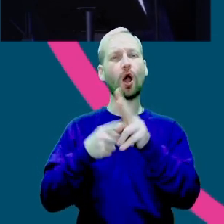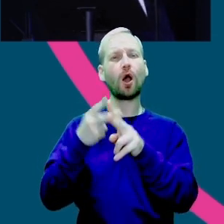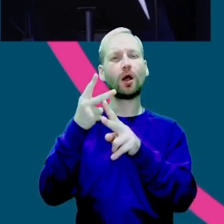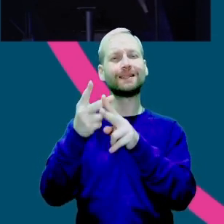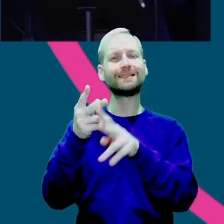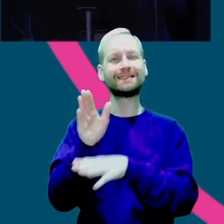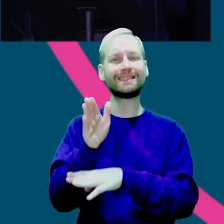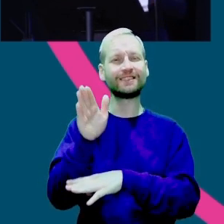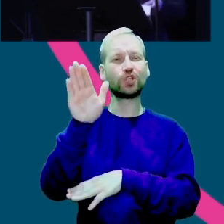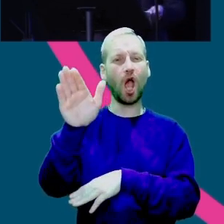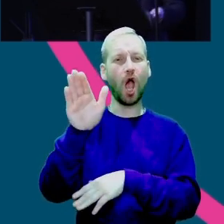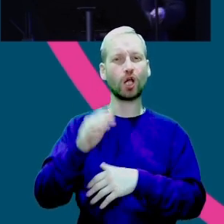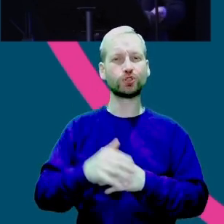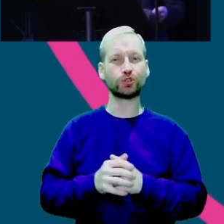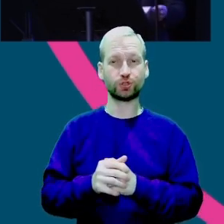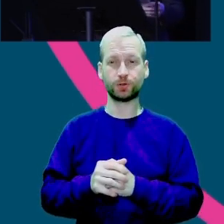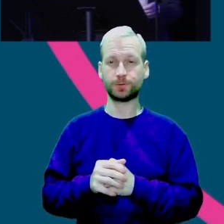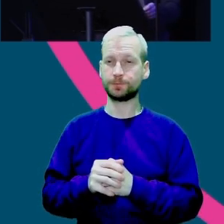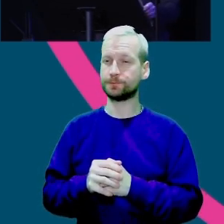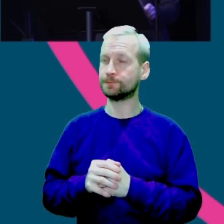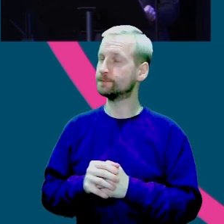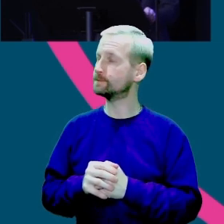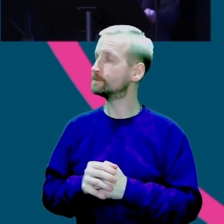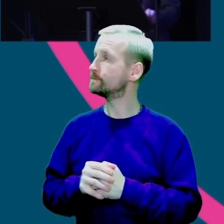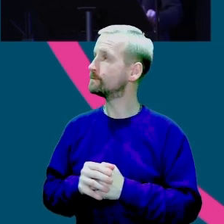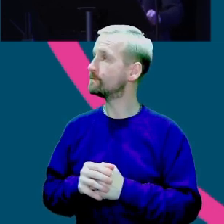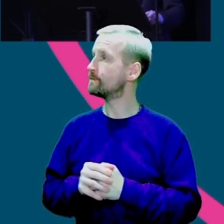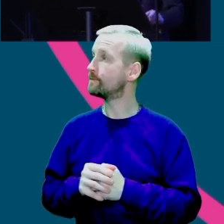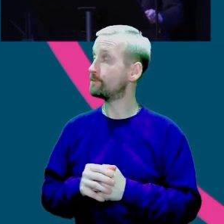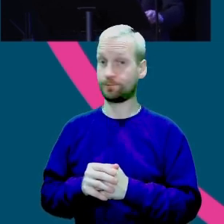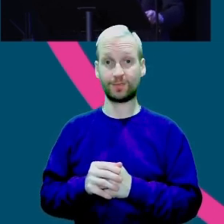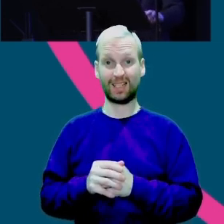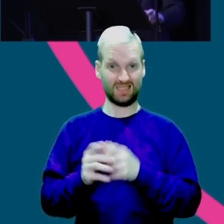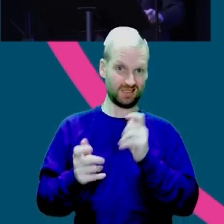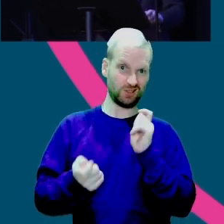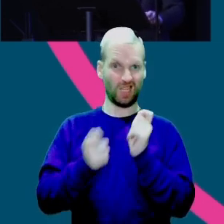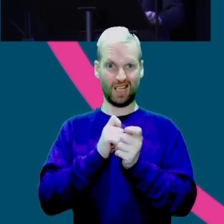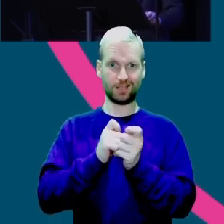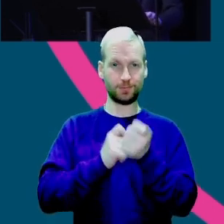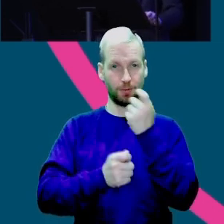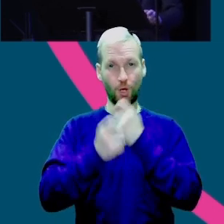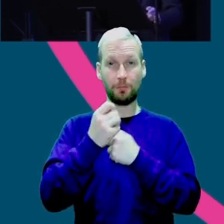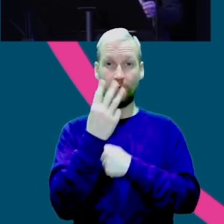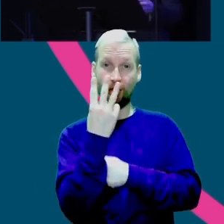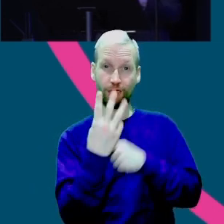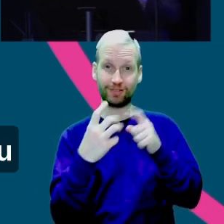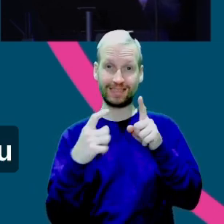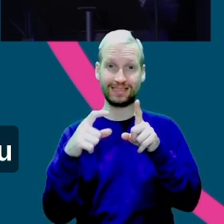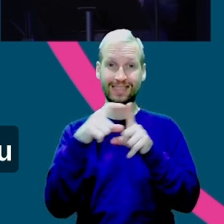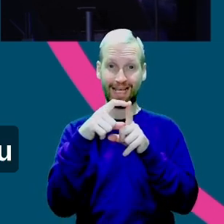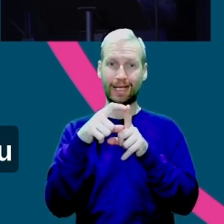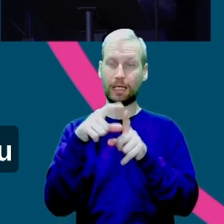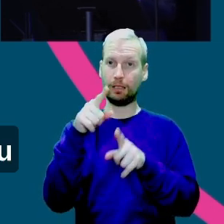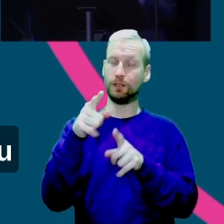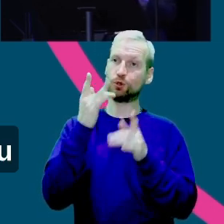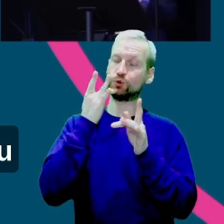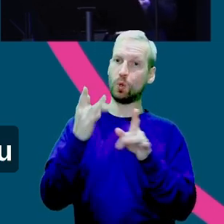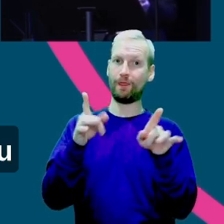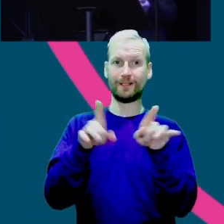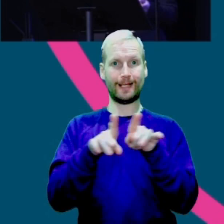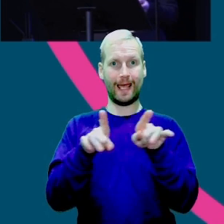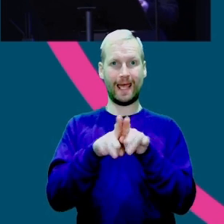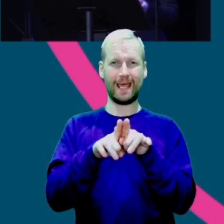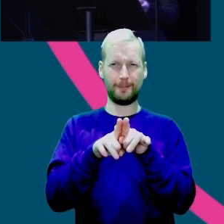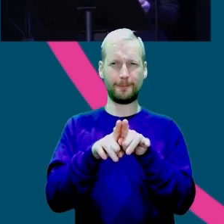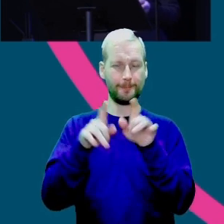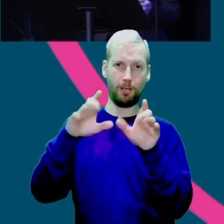So if we just move on to the next slide, it's a 3D view of the concept ward, so it's pretty much the same as that I've just talked